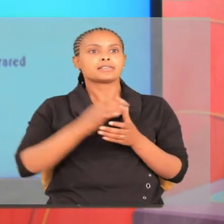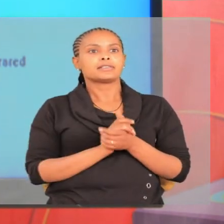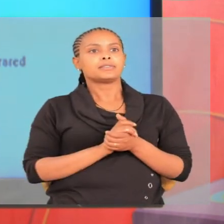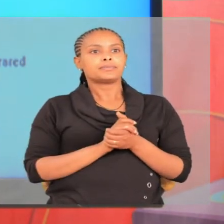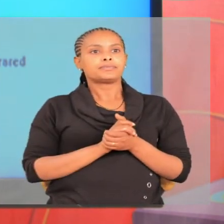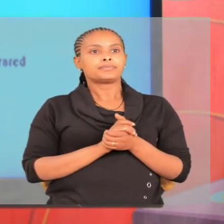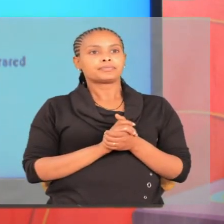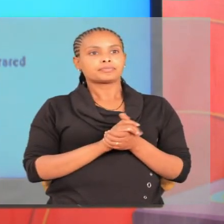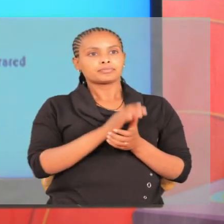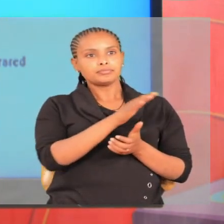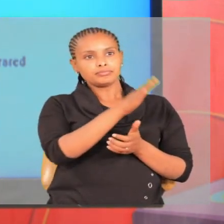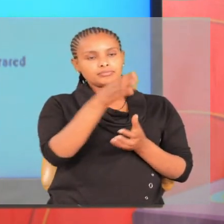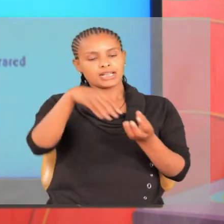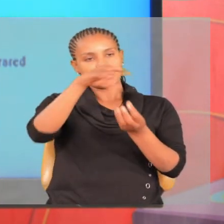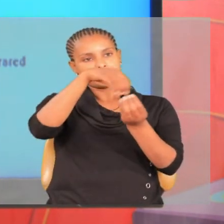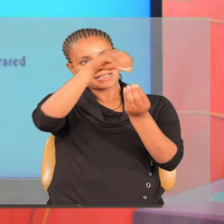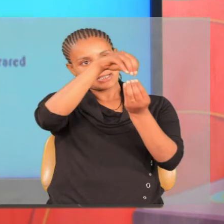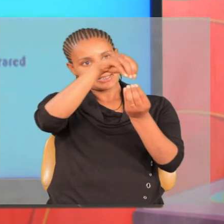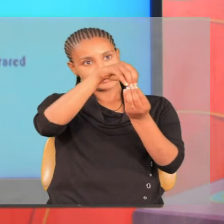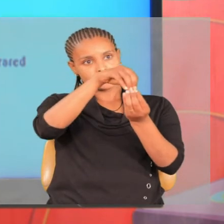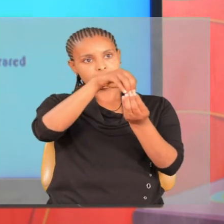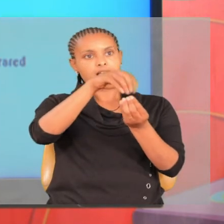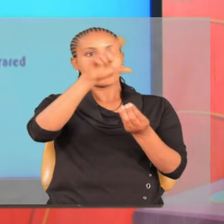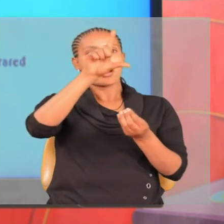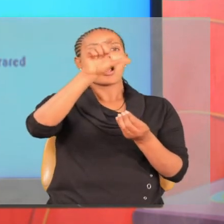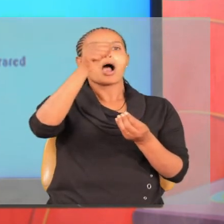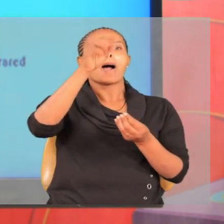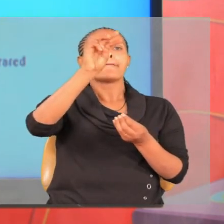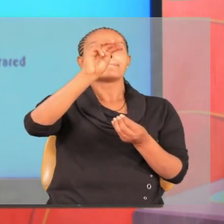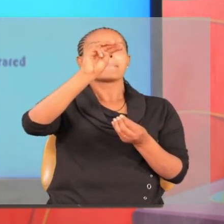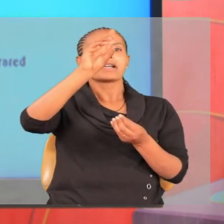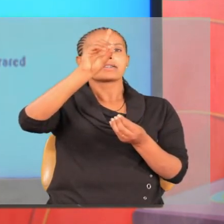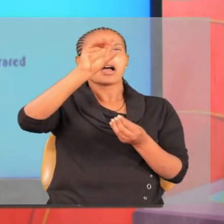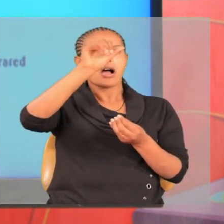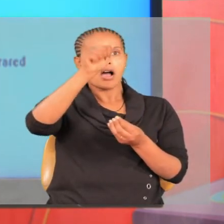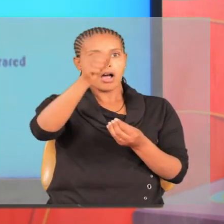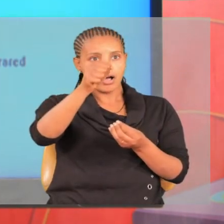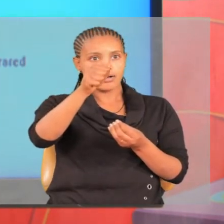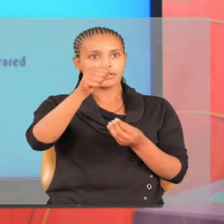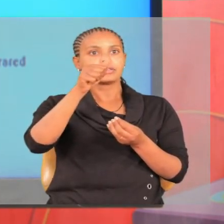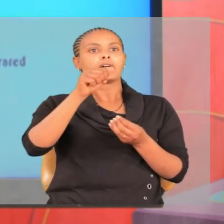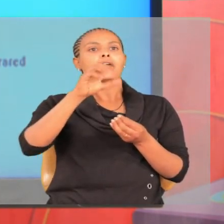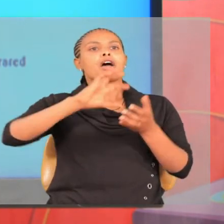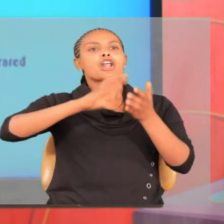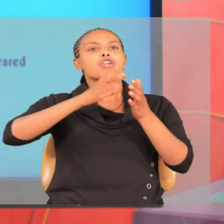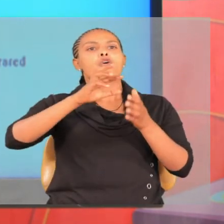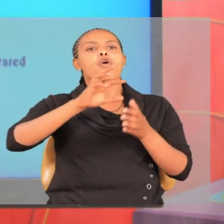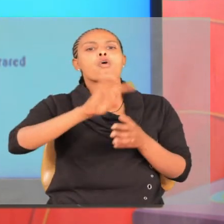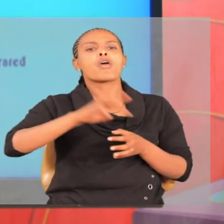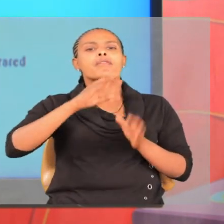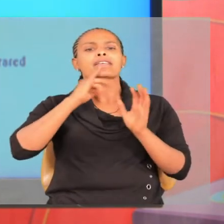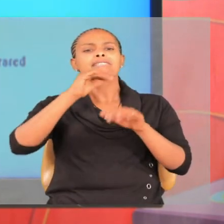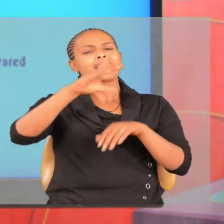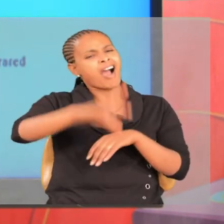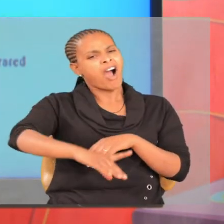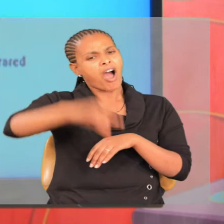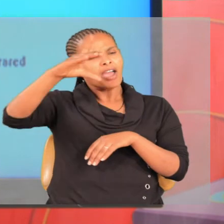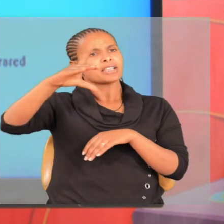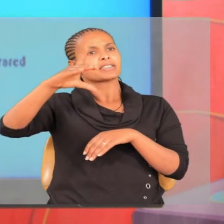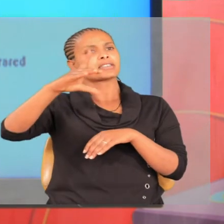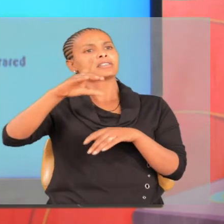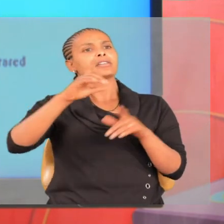Wavelengths increase, lambda. Therefore, radio wave has the highest wavelengths,